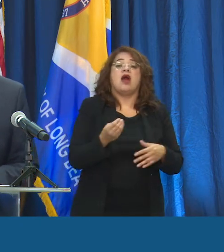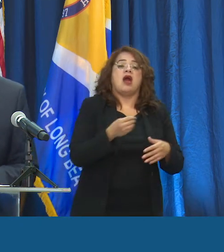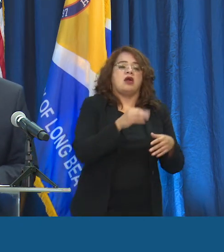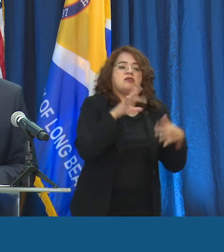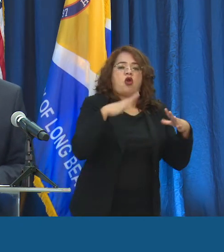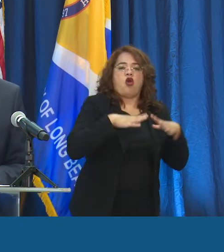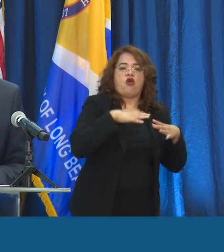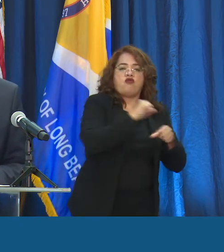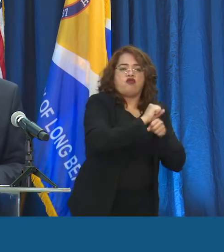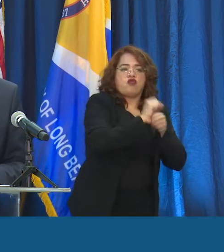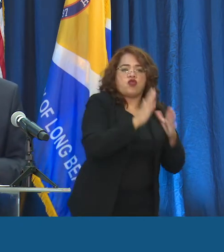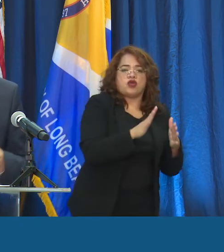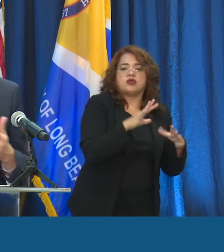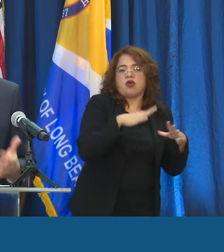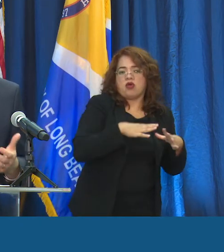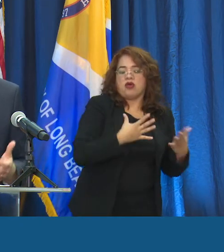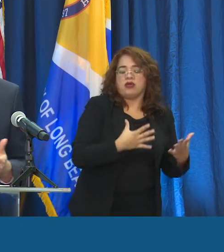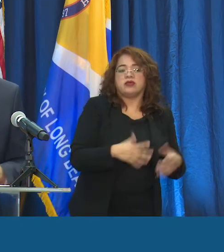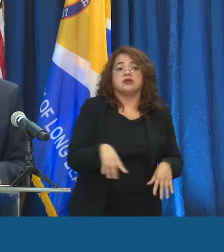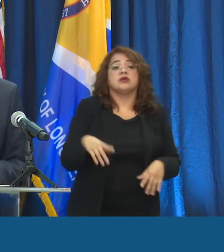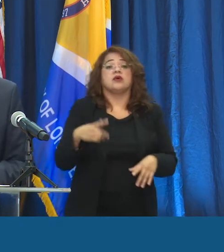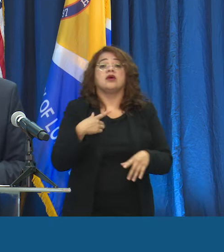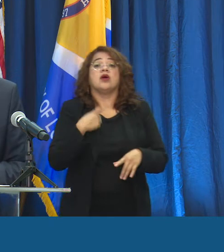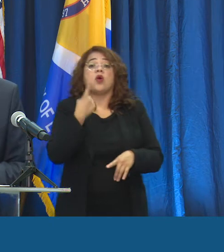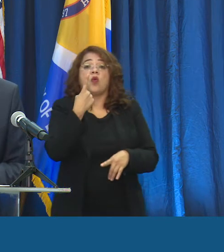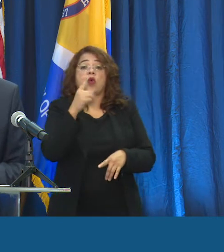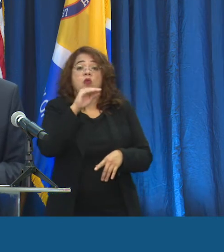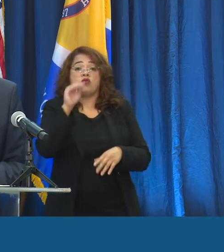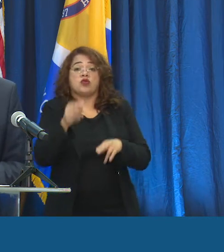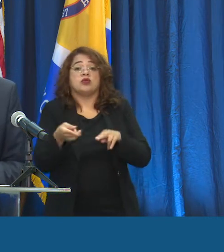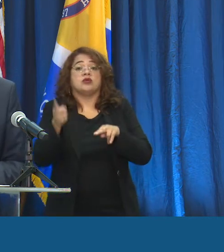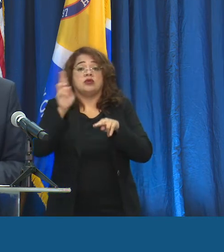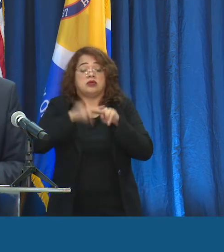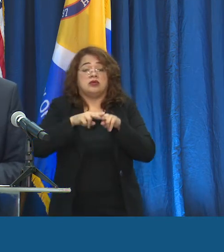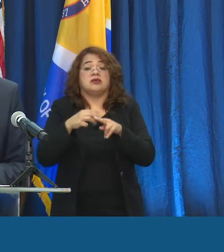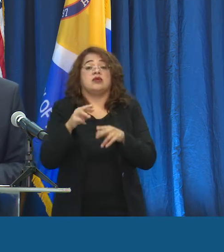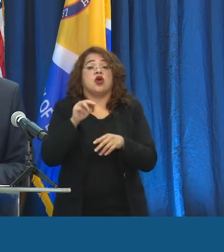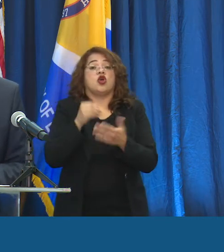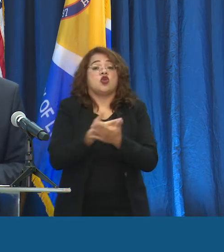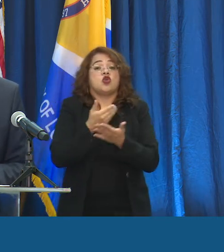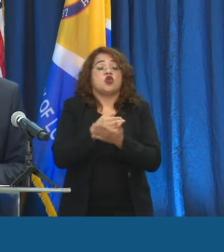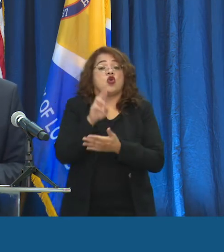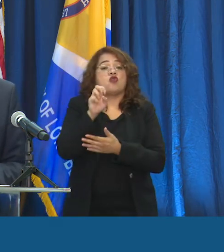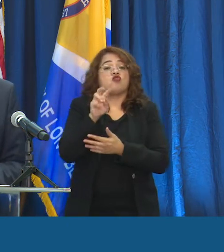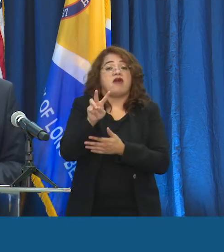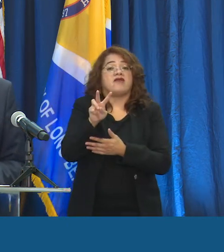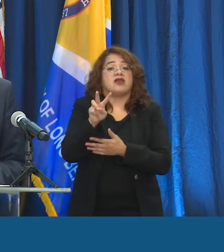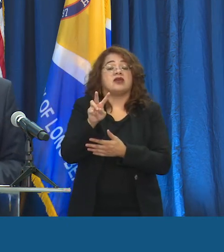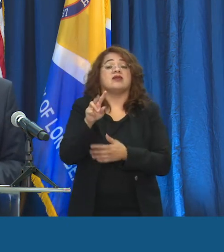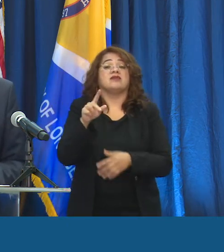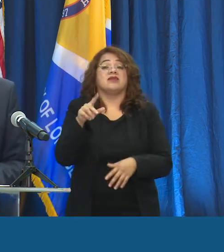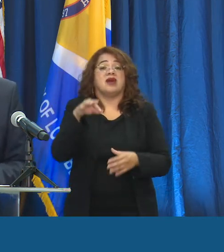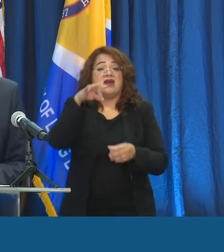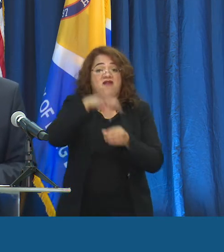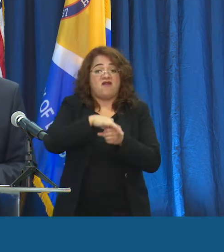revenues, I'm proposing a 1% increase in our cannabis business license tax. That's authority that the voters have provided the city.